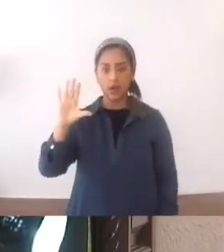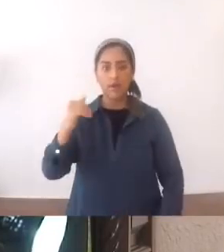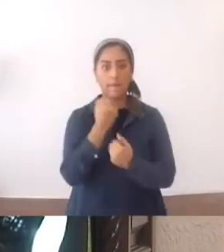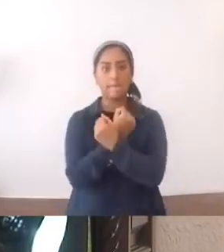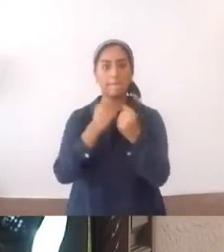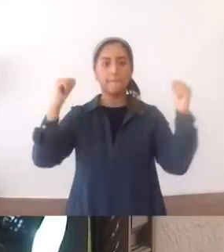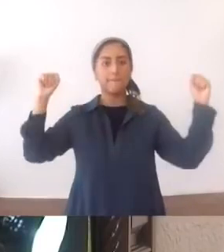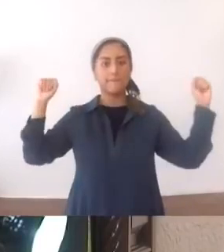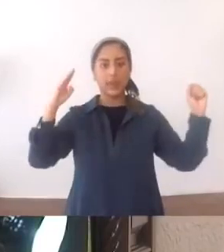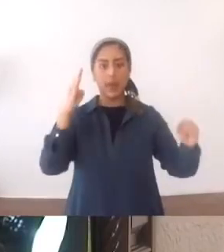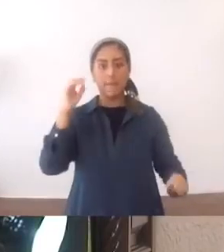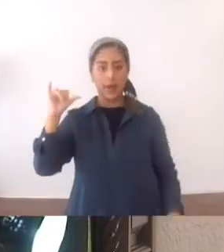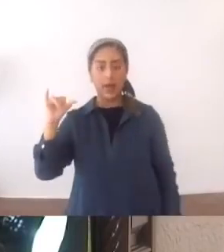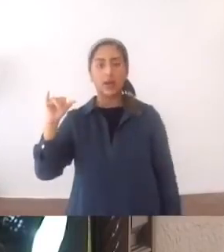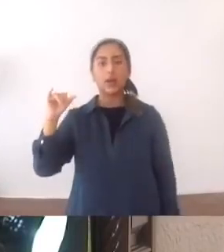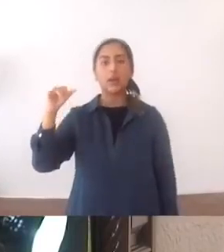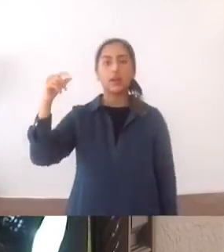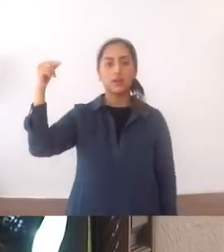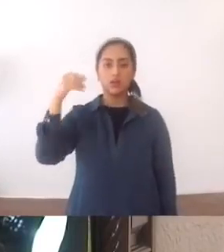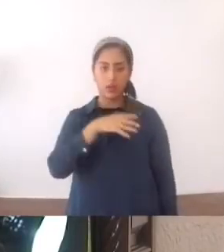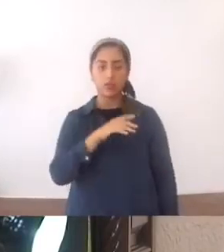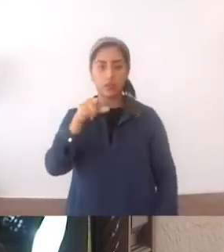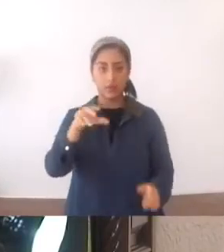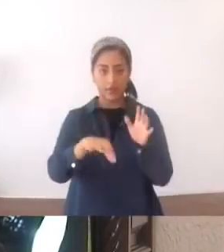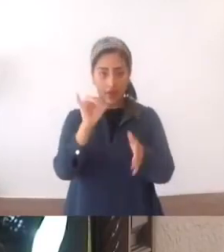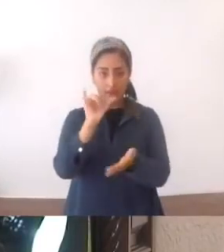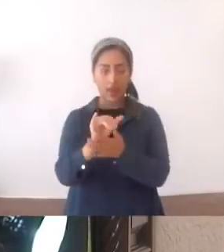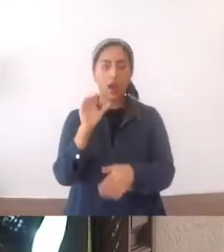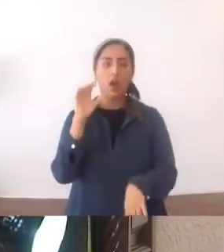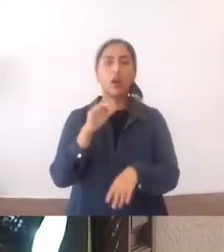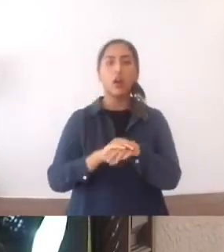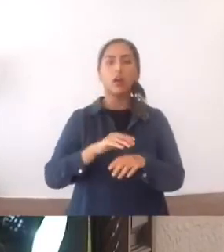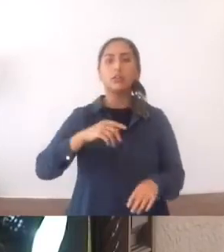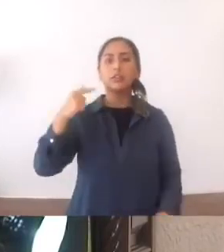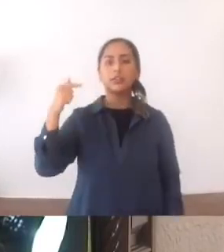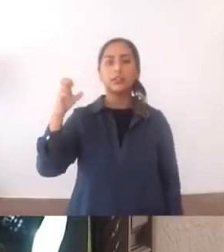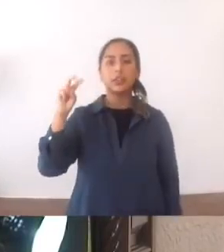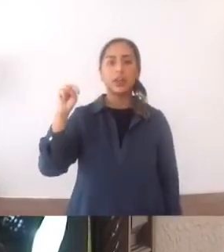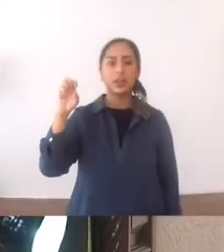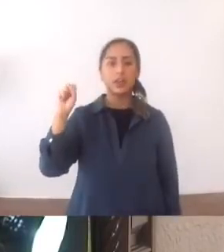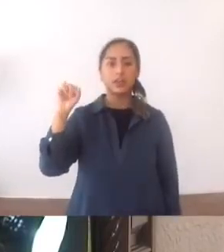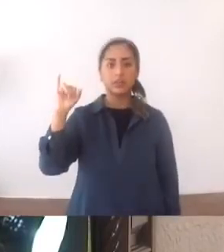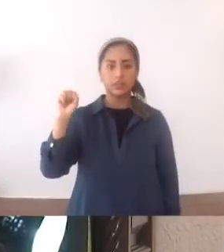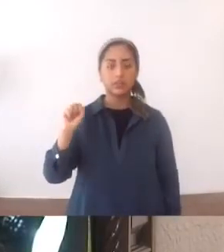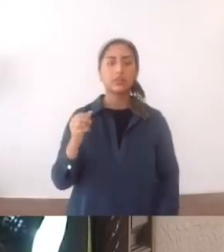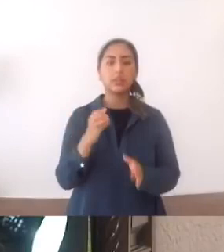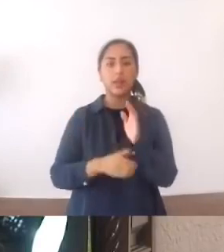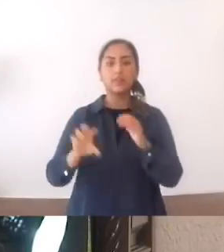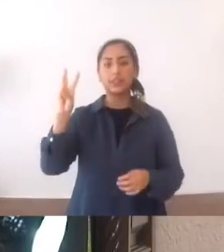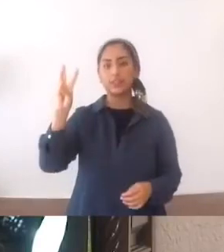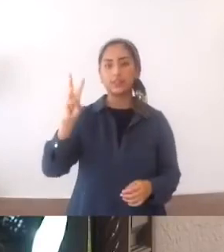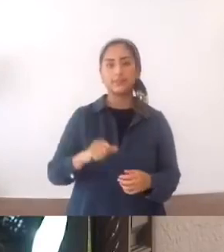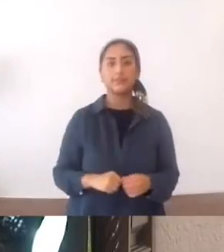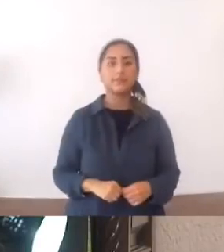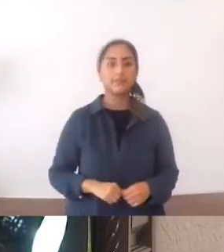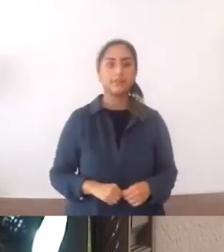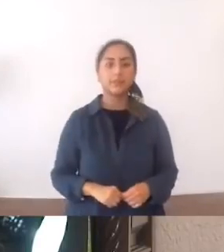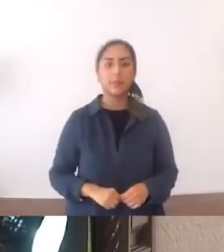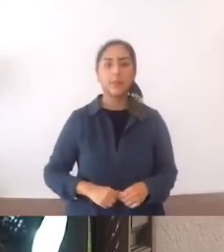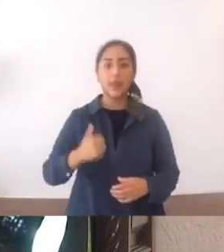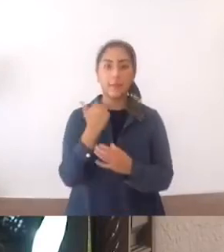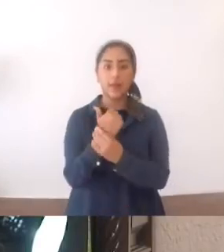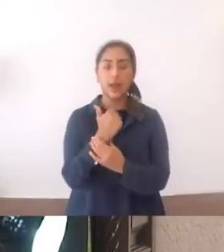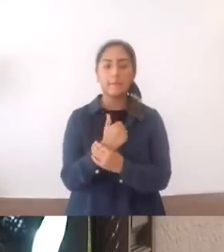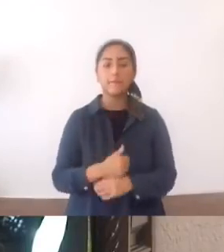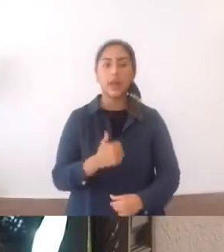Noé fue salvo por gracia. Noah was saved because of grace. Eso lo encuentras en Bereshit, en Génesis, You can find that in Genesis, capítulo 6.